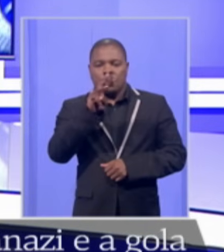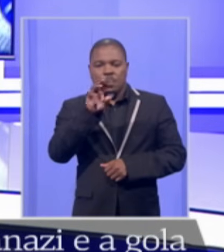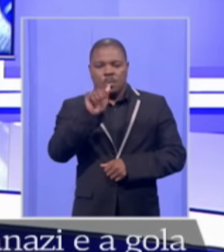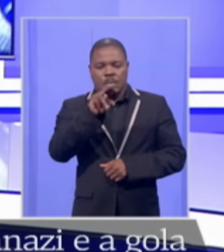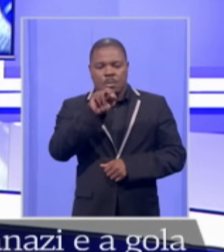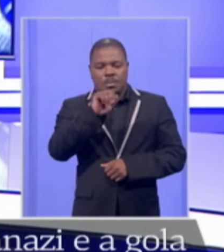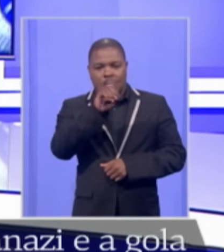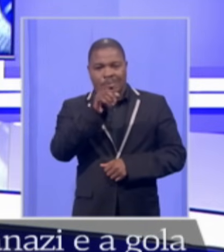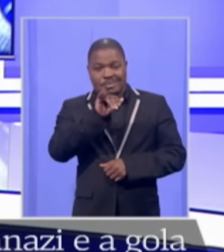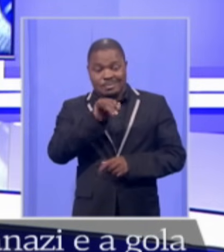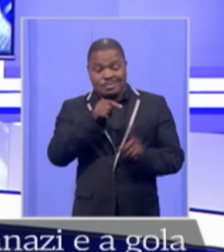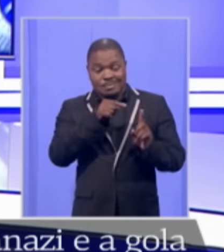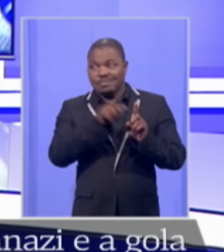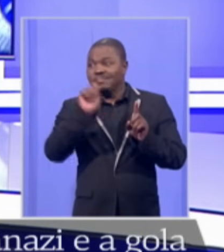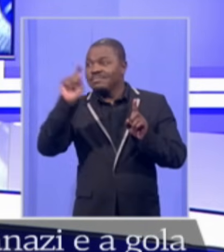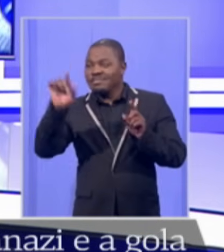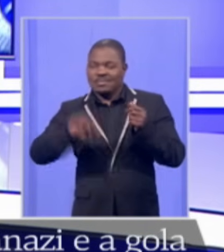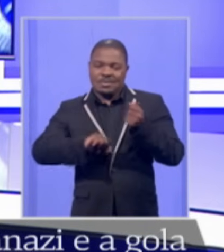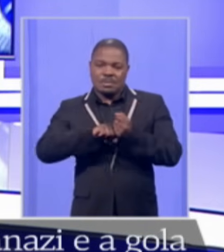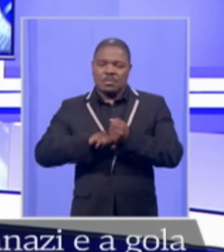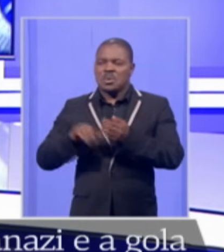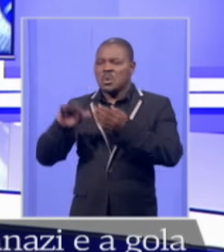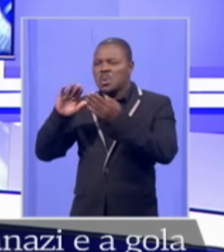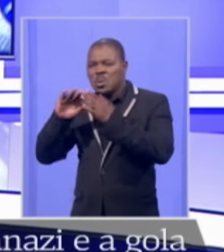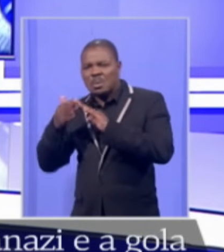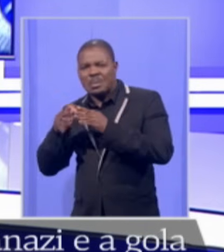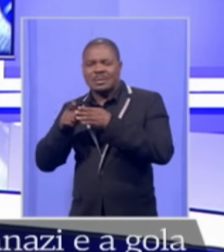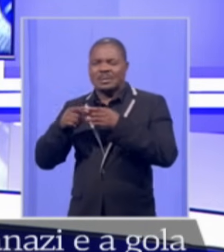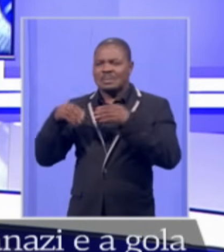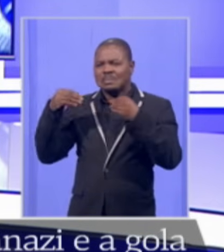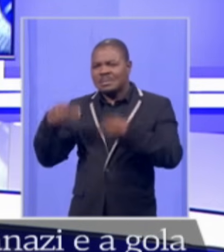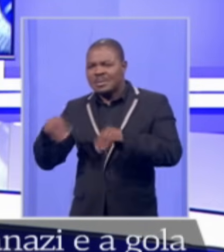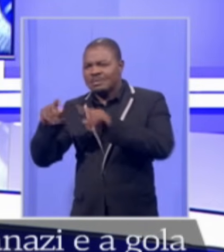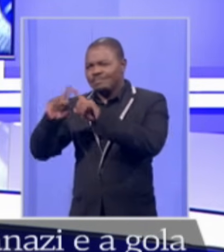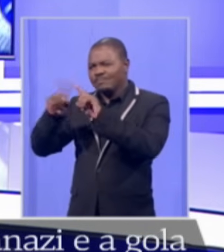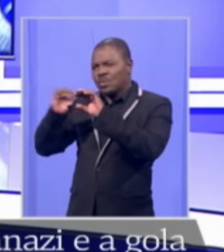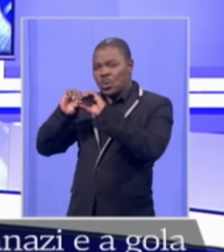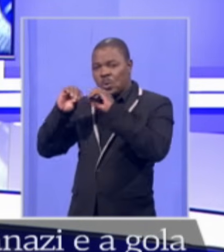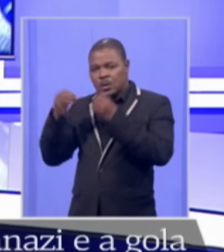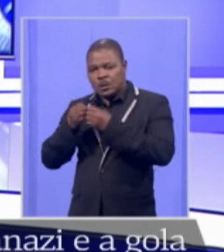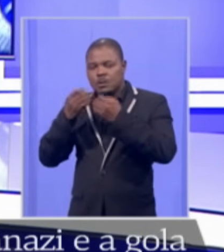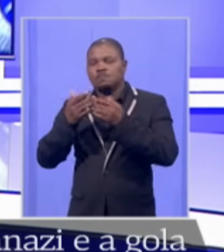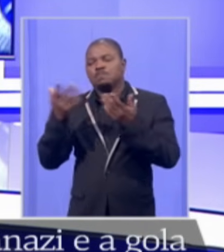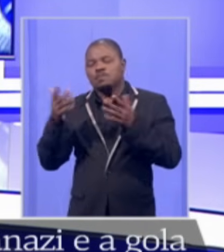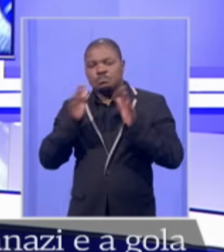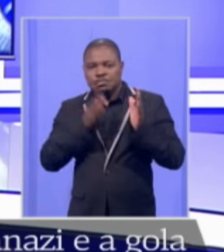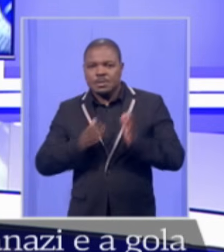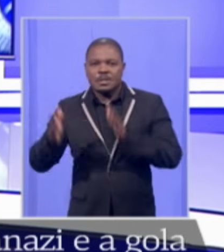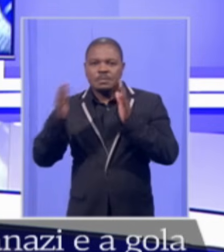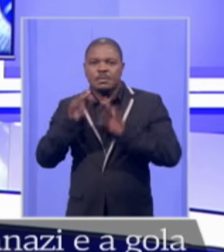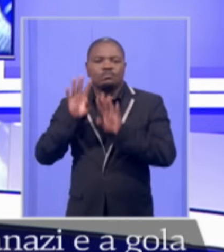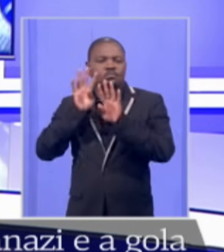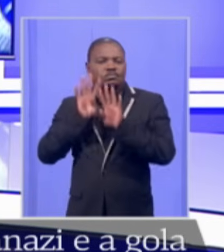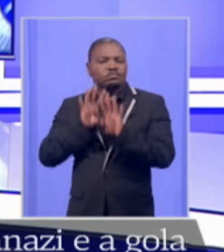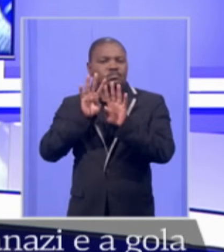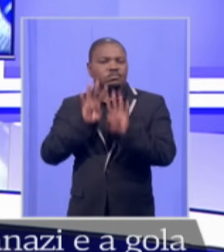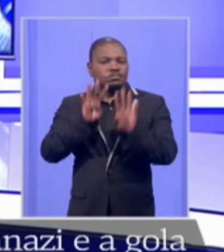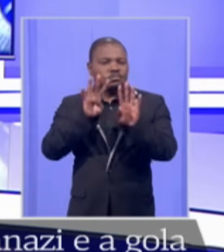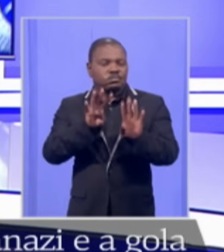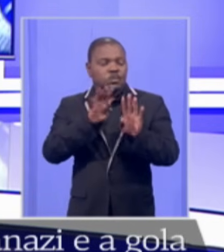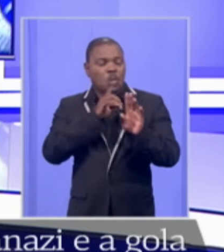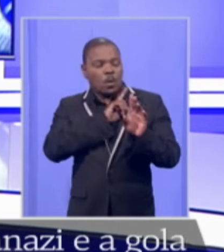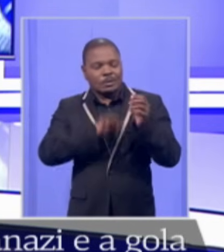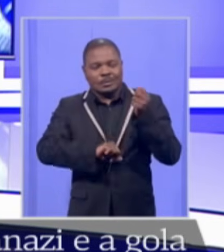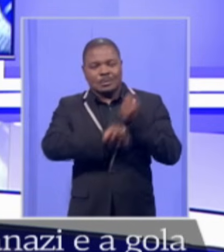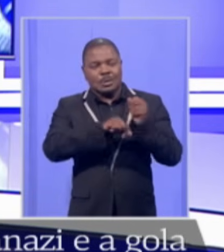engwa nokeng. Mekgatlo ya baagi, dikgwebo le mekgatlo e farologaneng ba gareng ga barulaganyi ba mogwanto o rulagantsweng